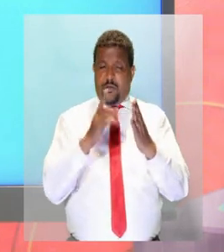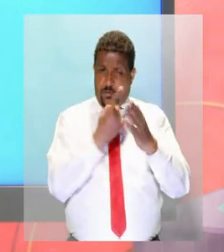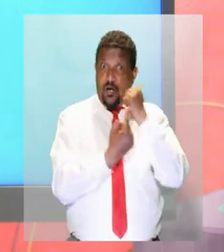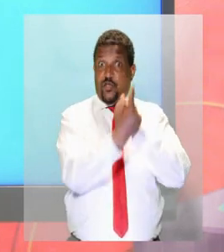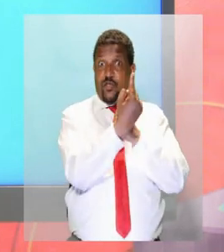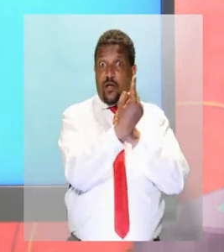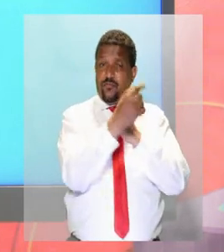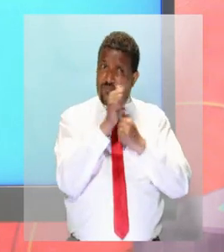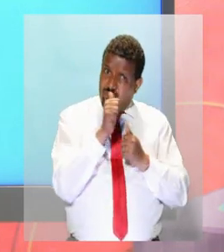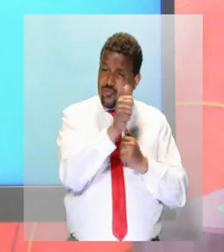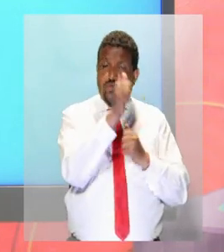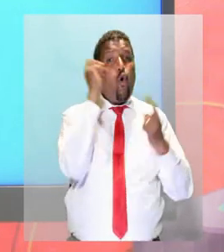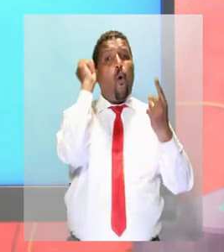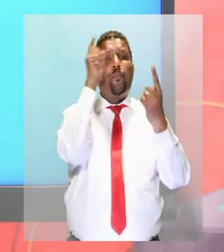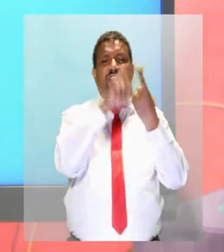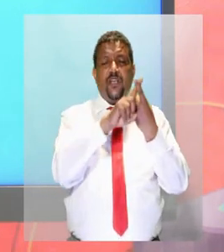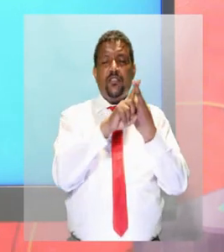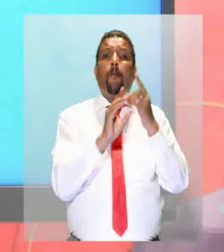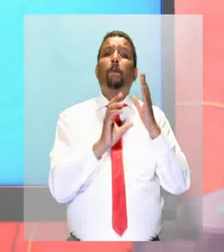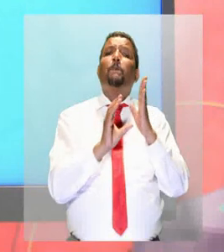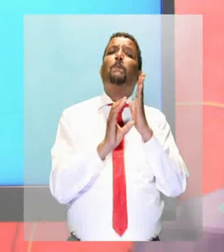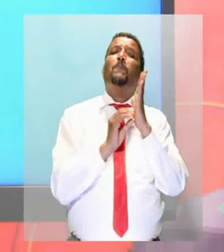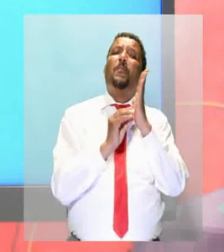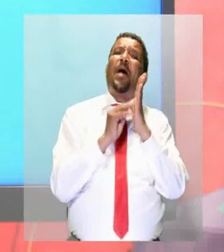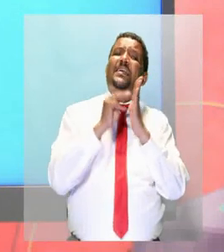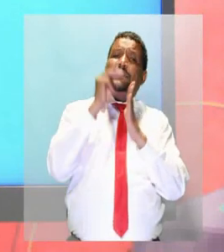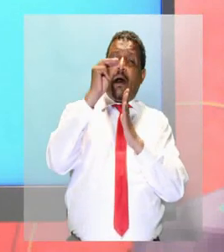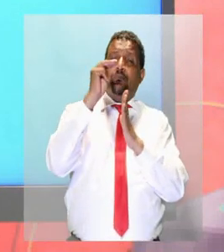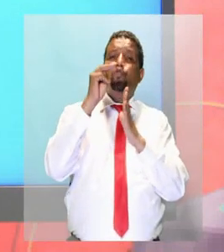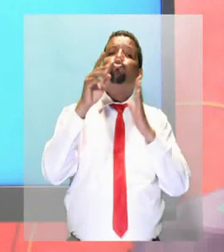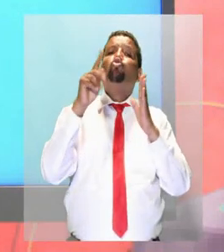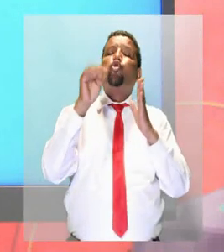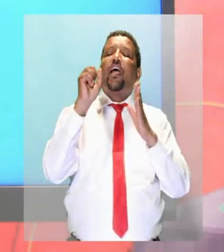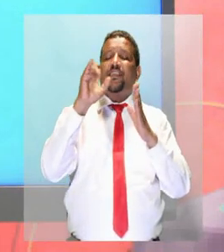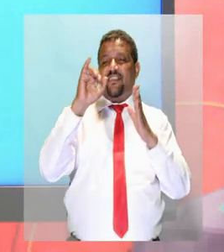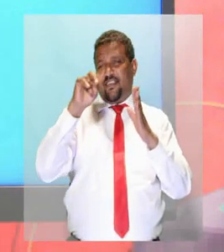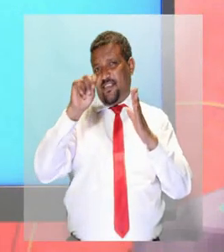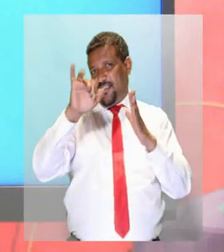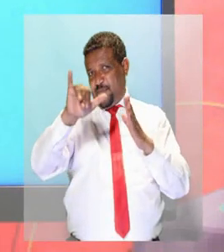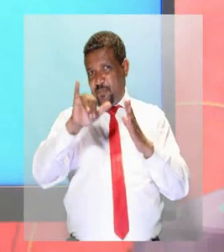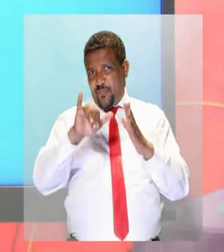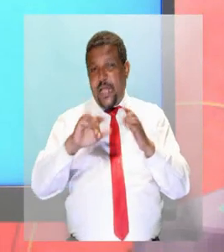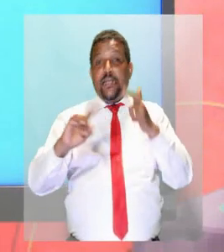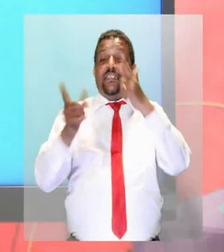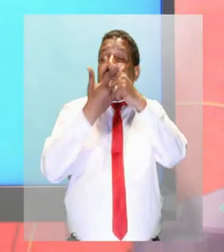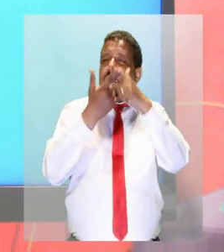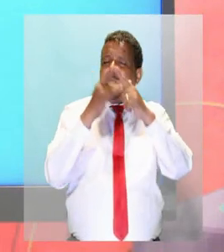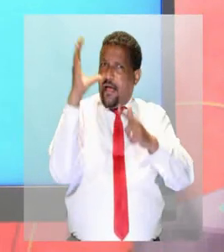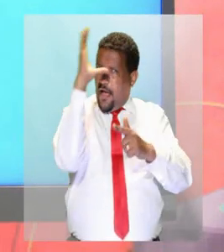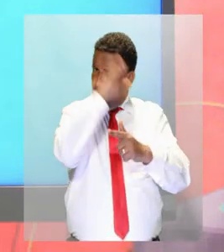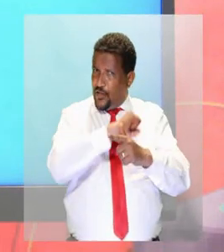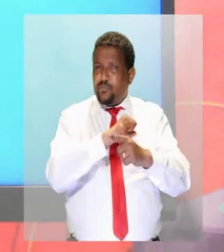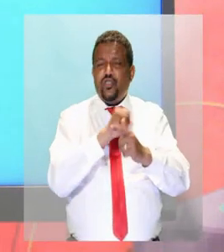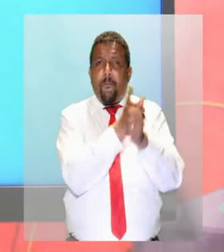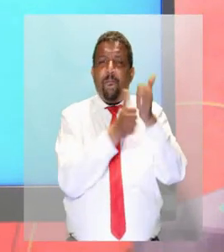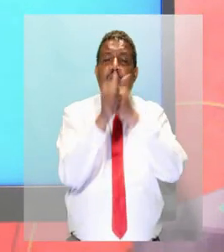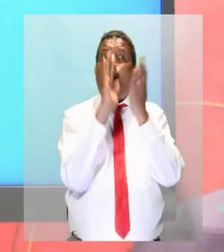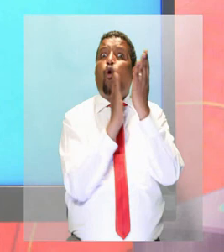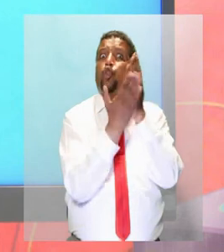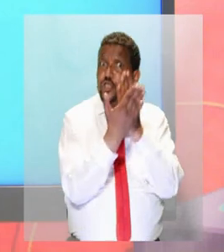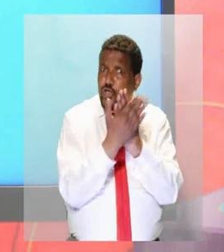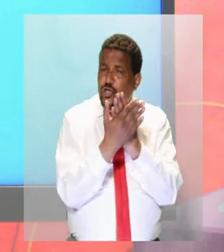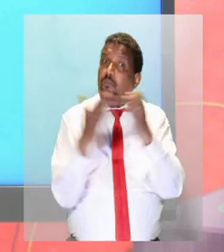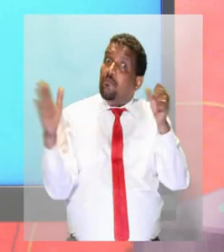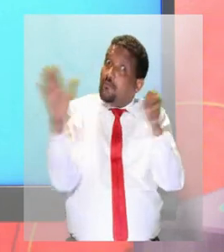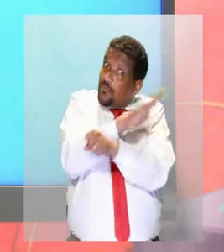his or her objective is maximizing total utility. The second assumption or precondition that must